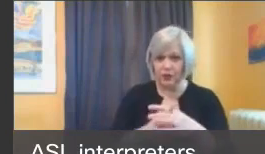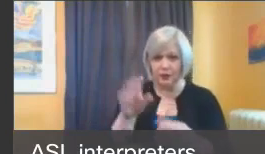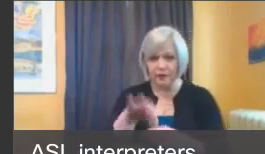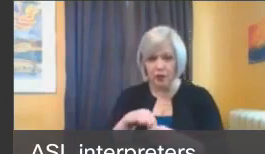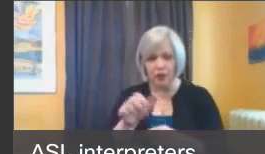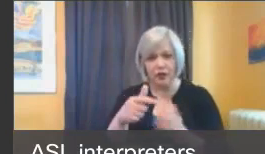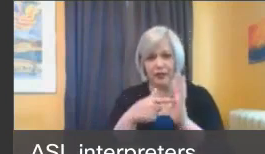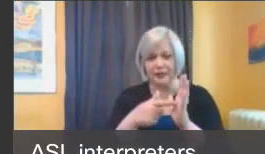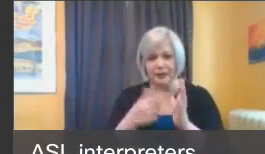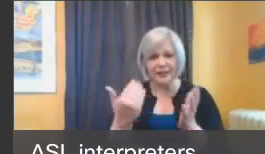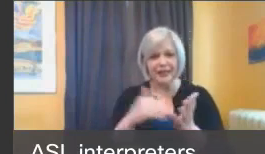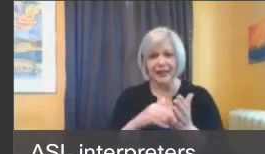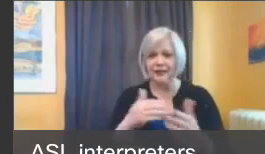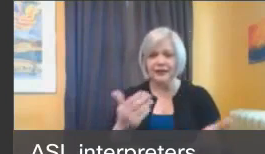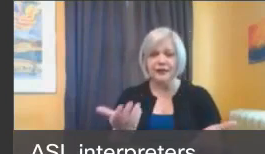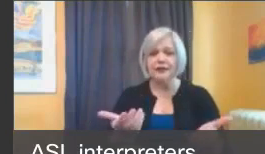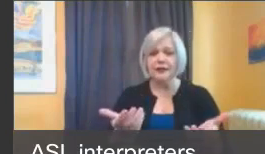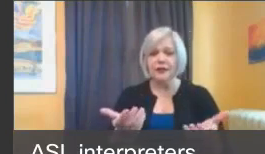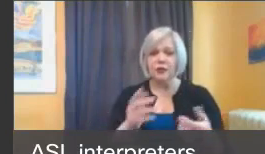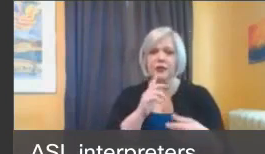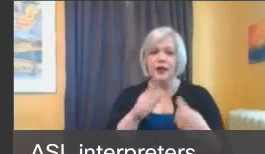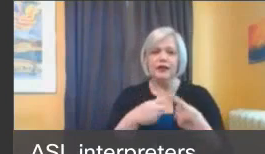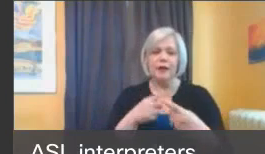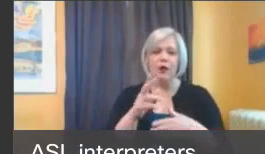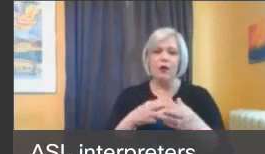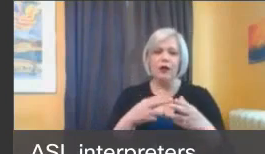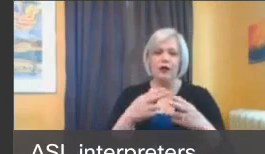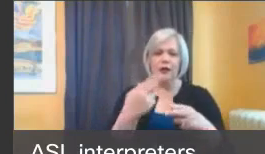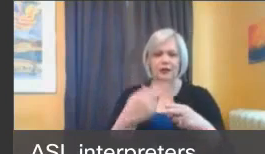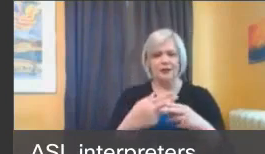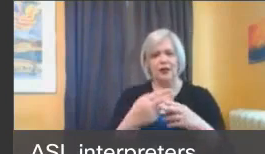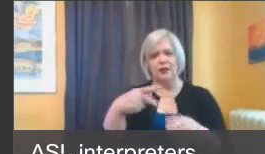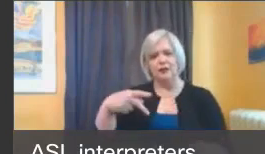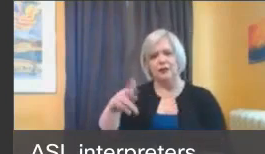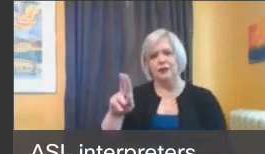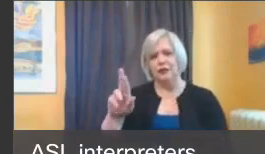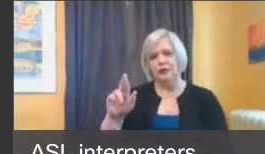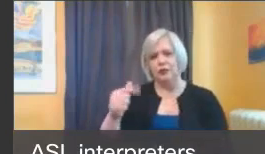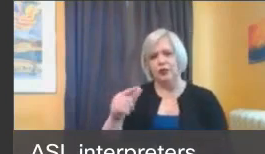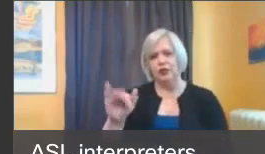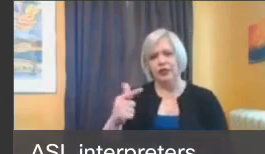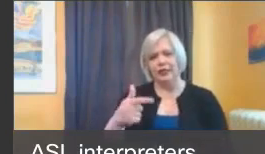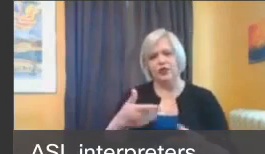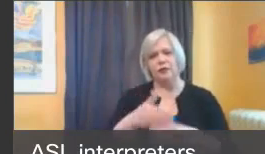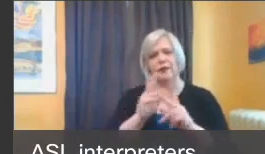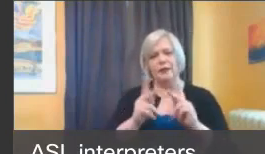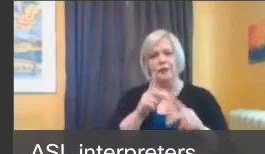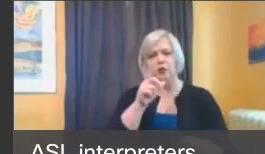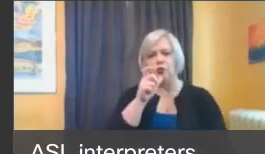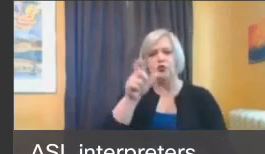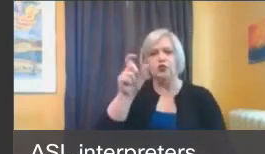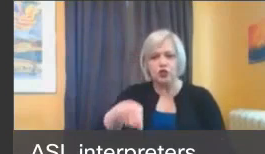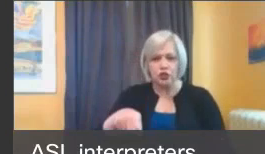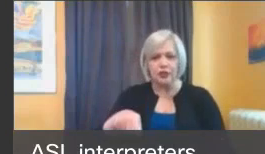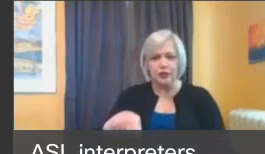examples? Again, we're coming down to what constitutes purging so as to make it hard for people who should be allowed to